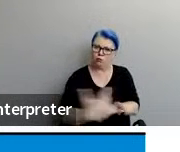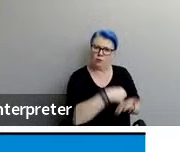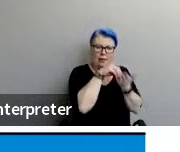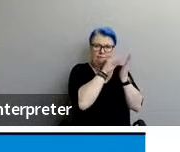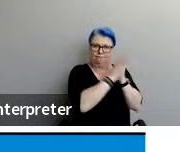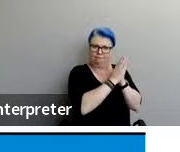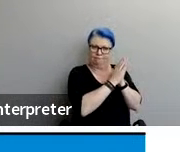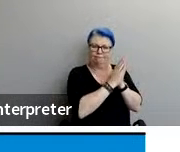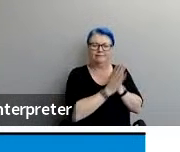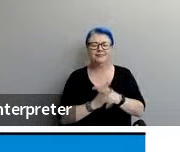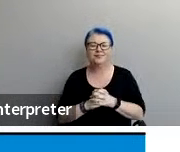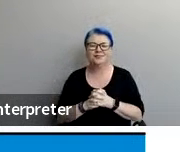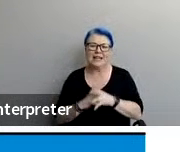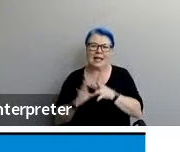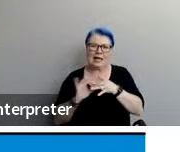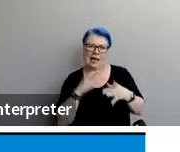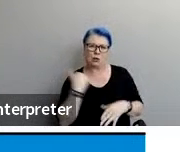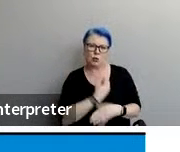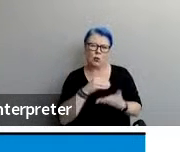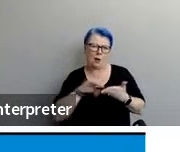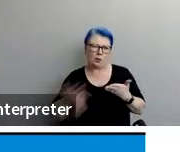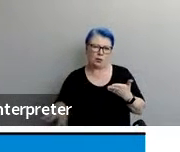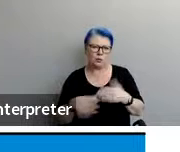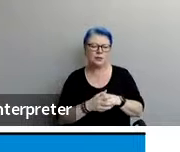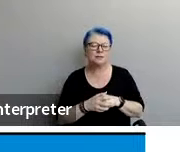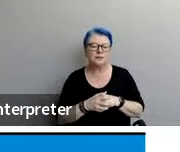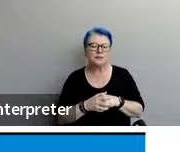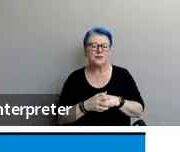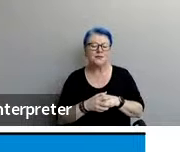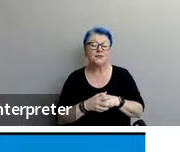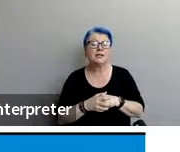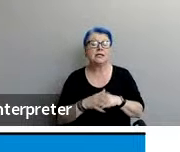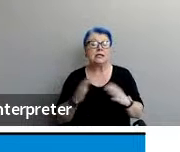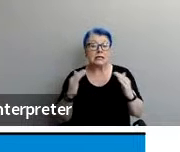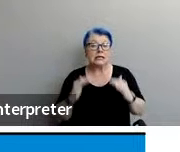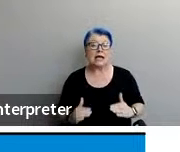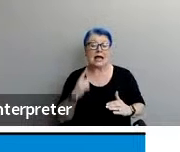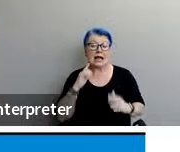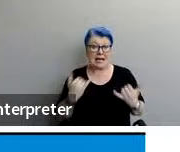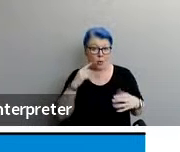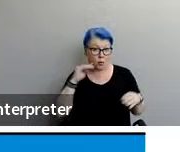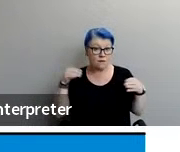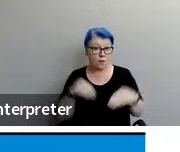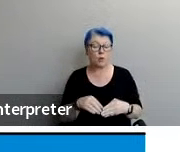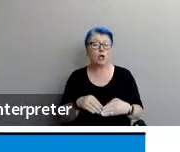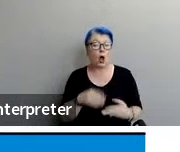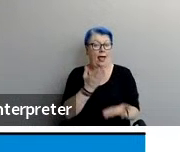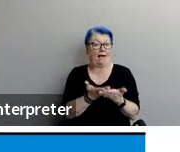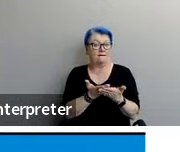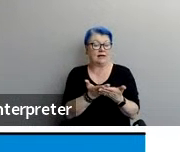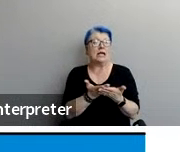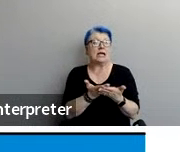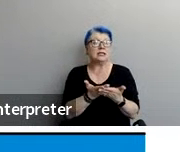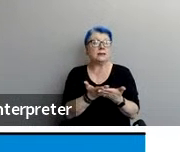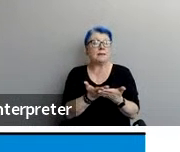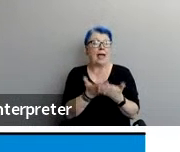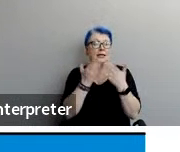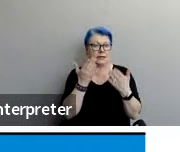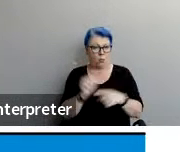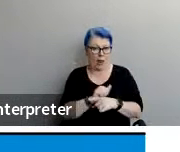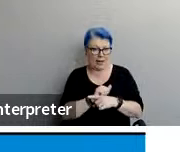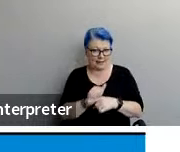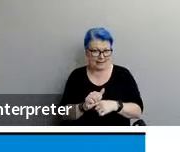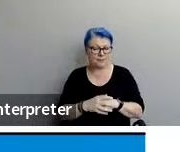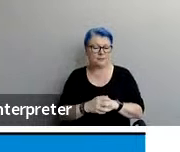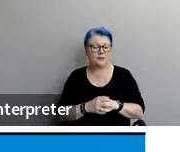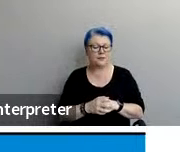students. 2.2 is looking at those evidence-based practices. So you might remember from quarter 2, we